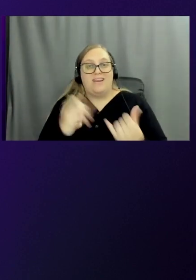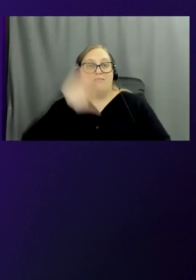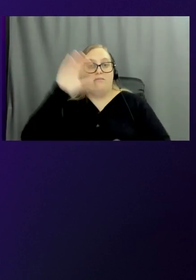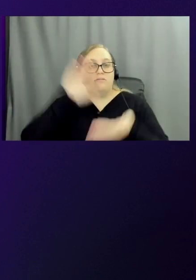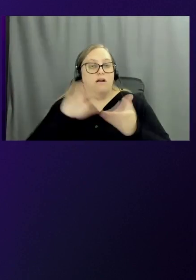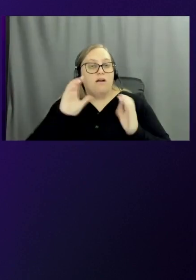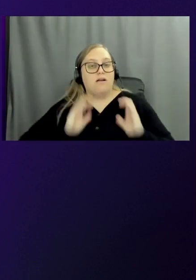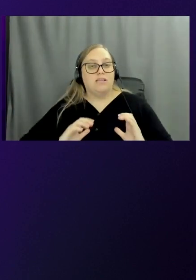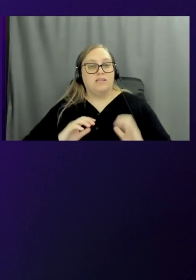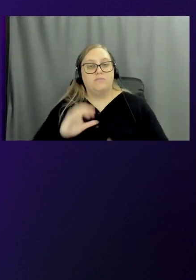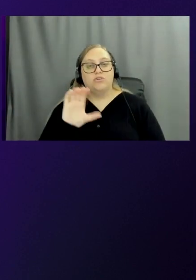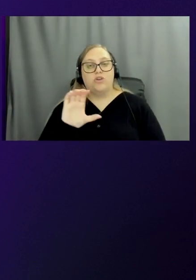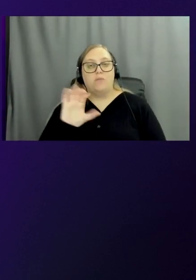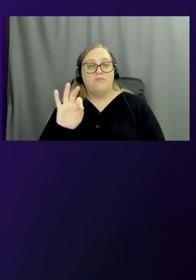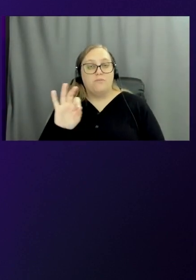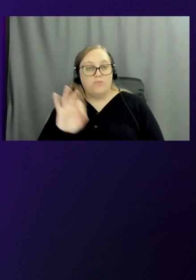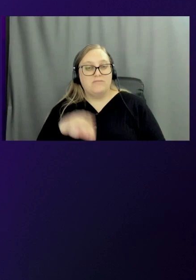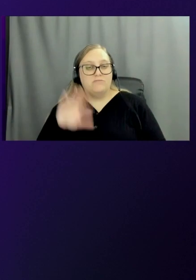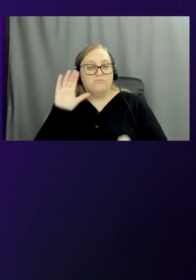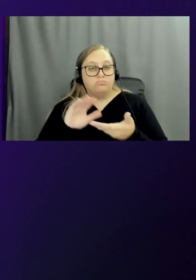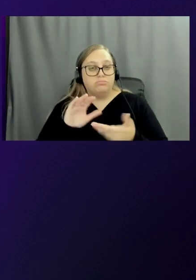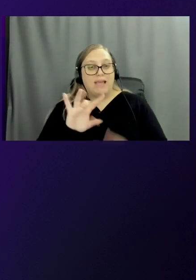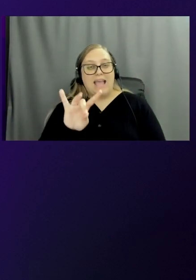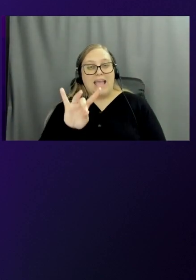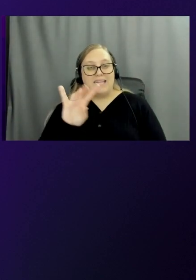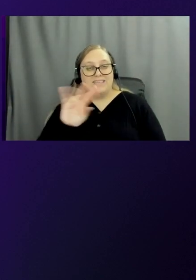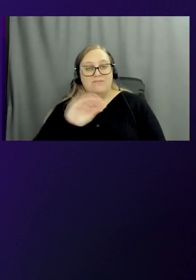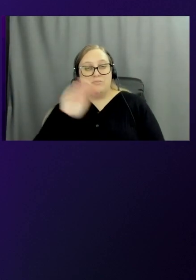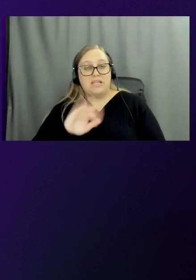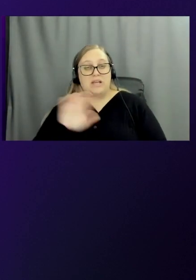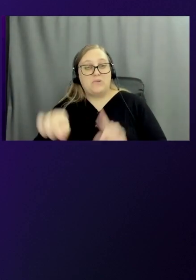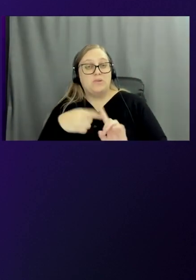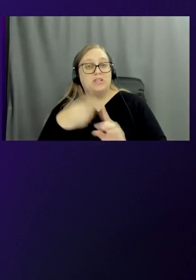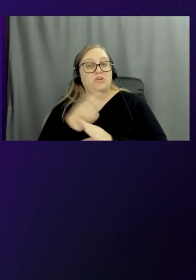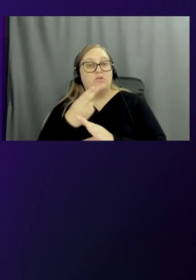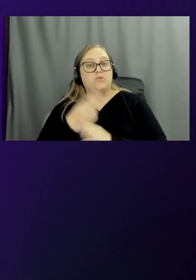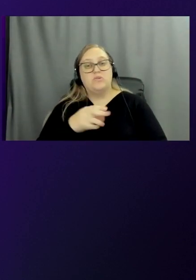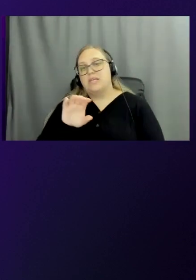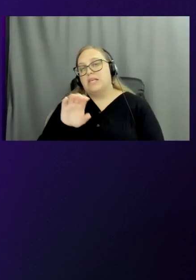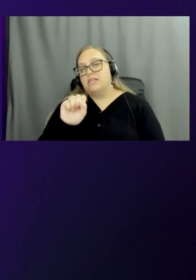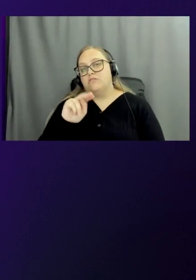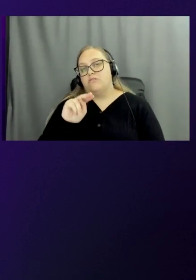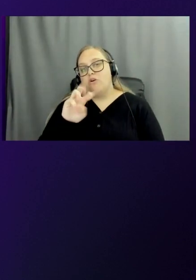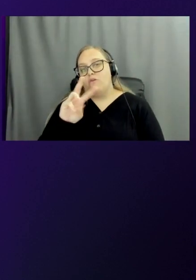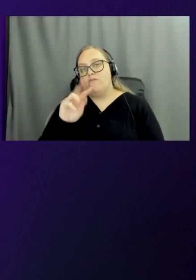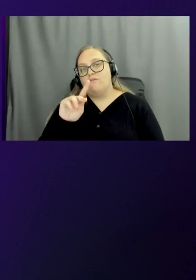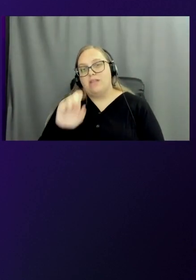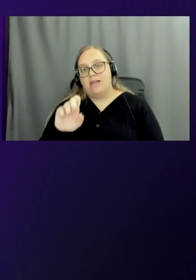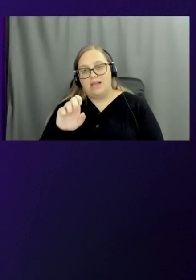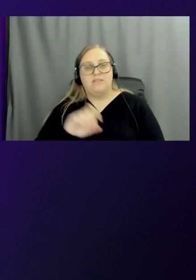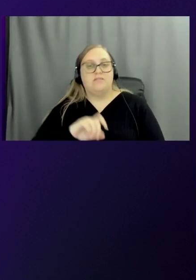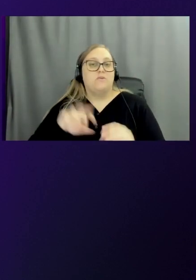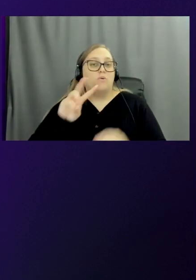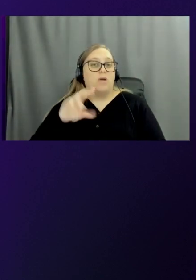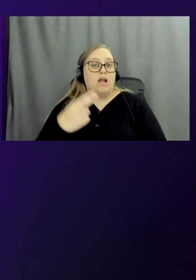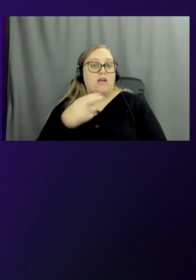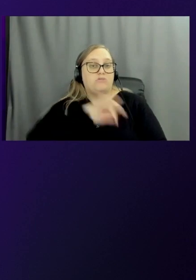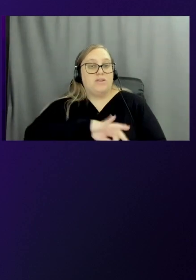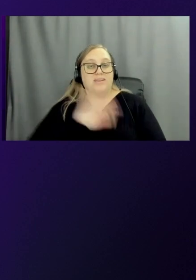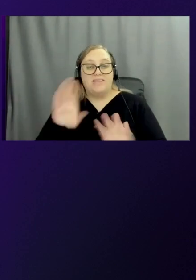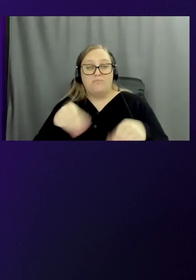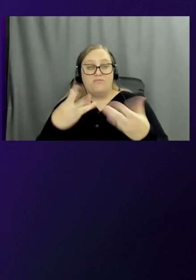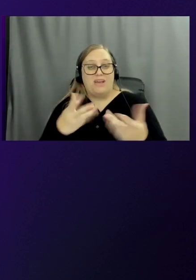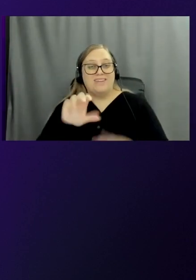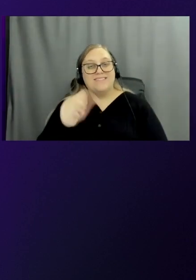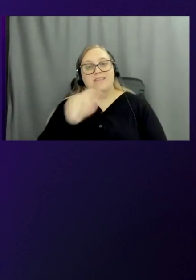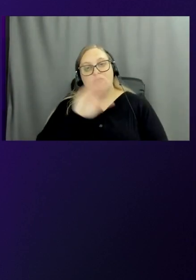by an estimated 57% when they're using Snowflake Virtual Warehouse Credit. And they're also delivering a 10% performance improvement. Yeah,